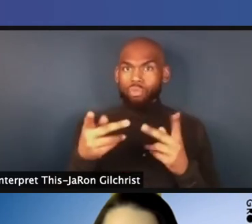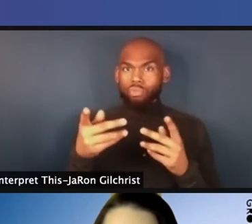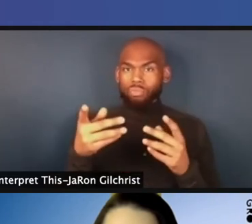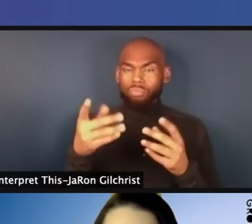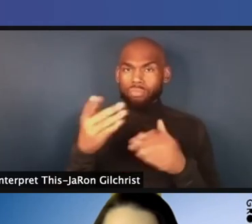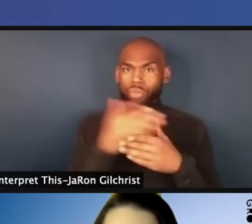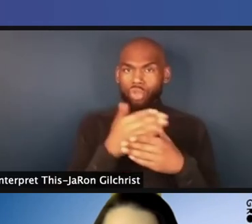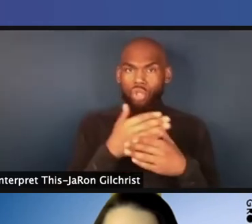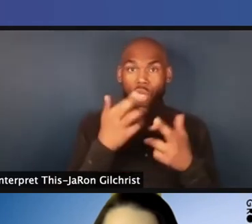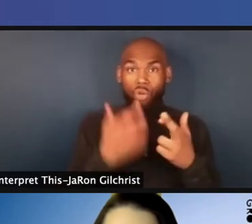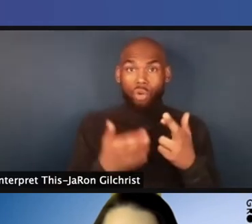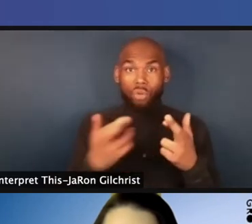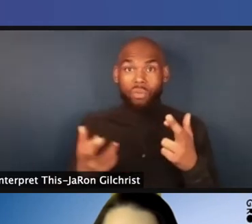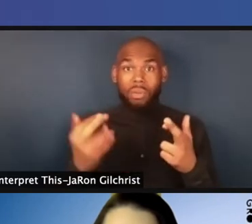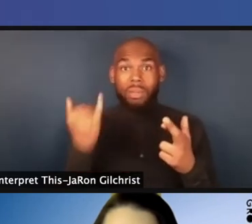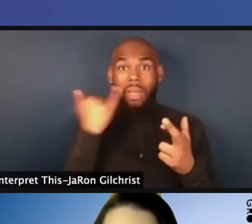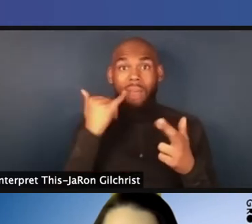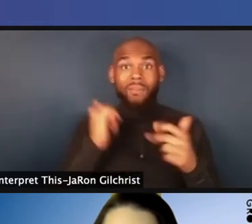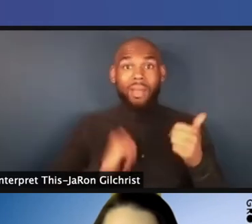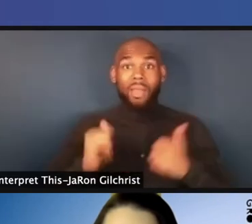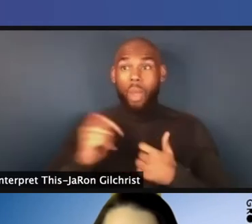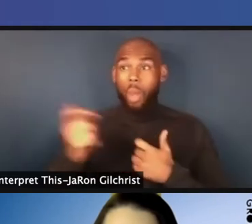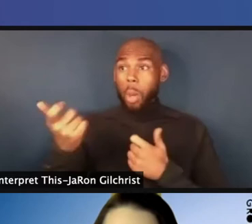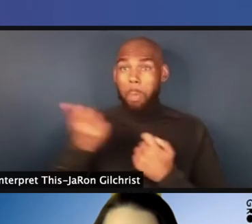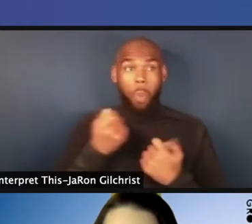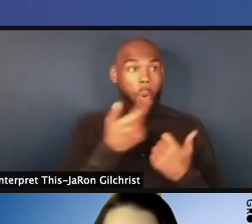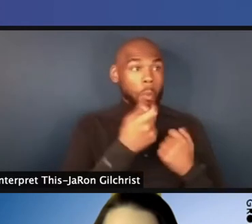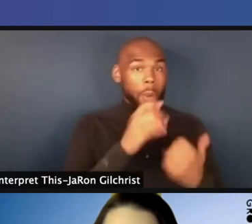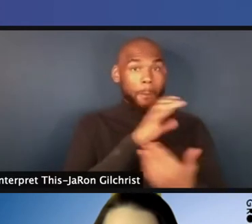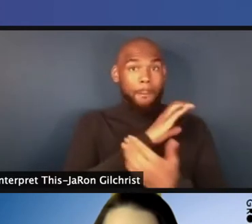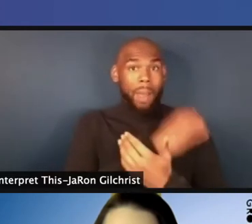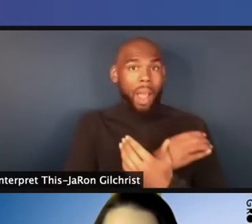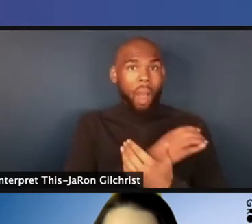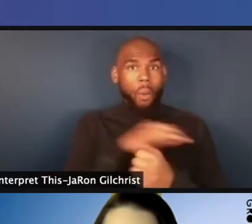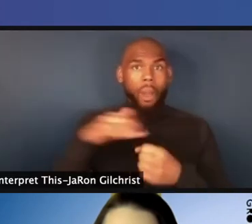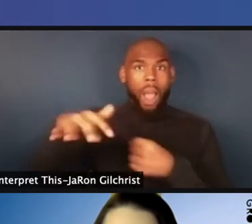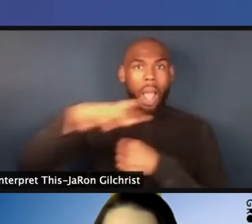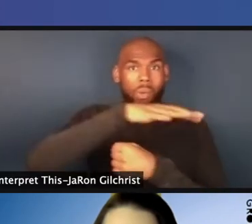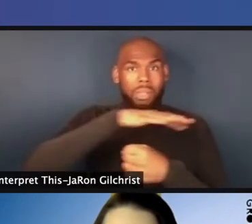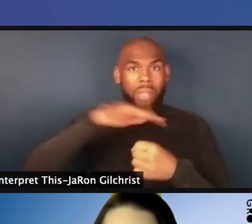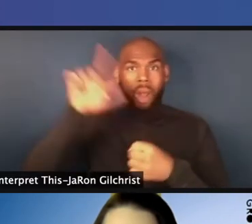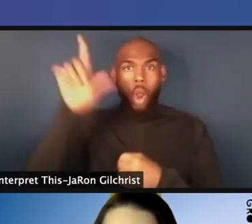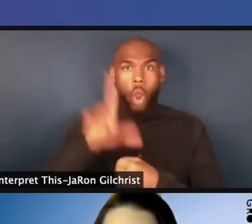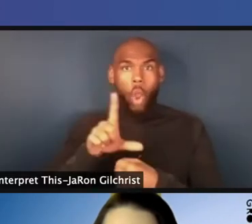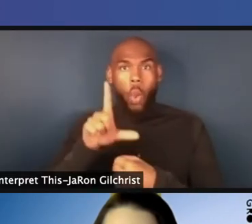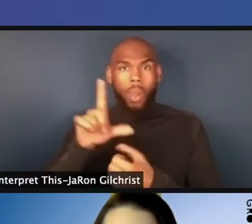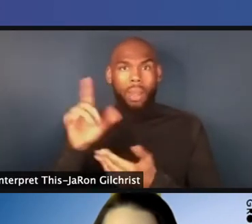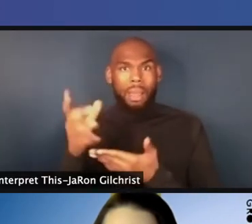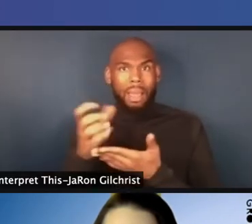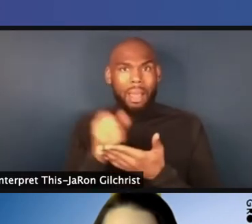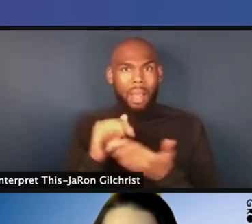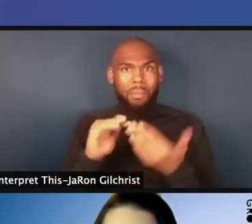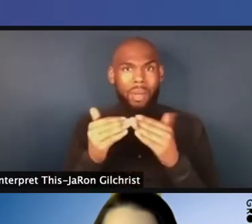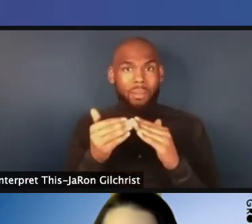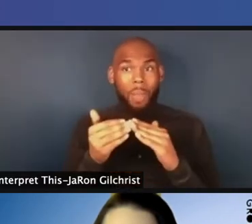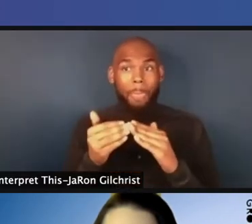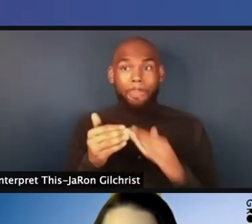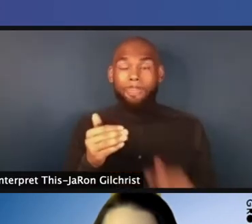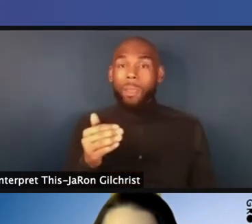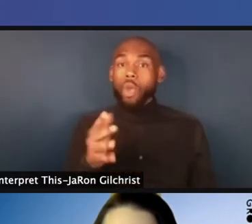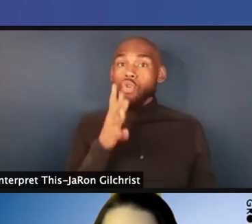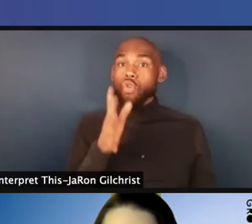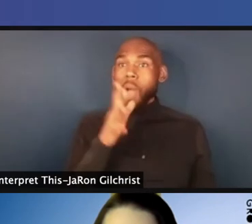is pulling in a lot of power in these predominantly like low income neighborhoods, you're making grandma down the street not be able to use her oven at